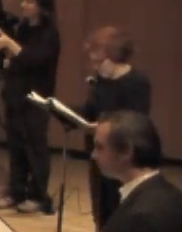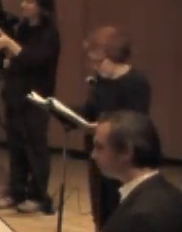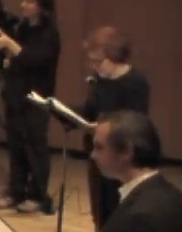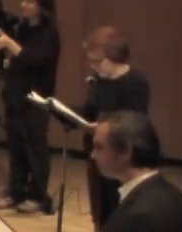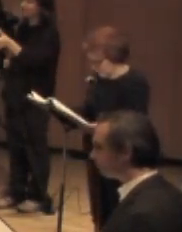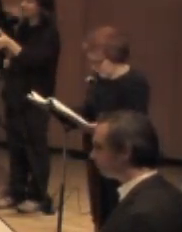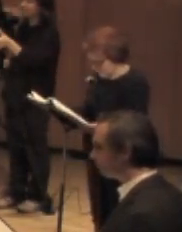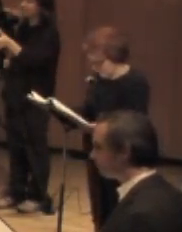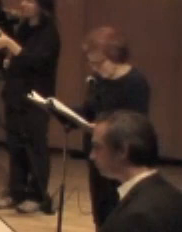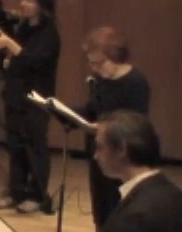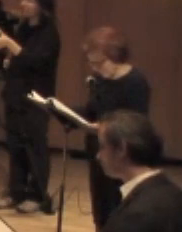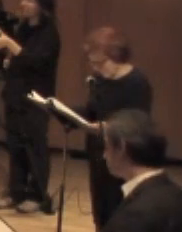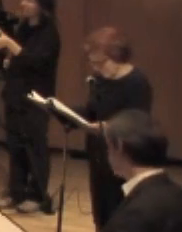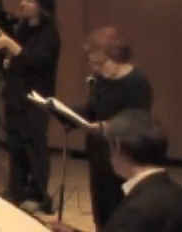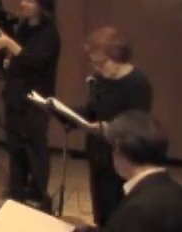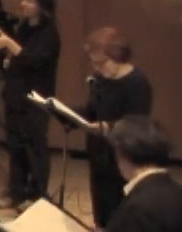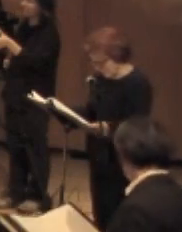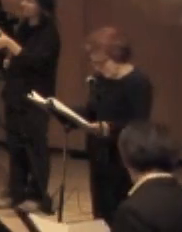okay